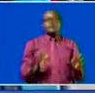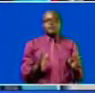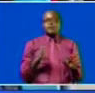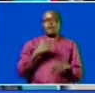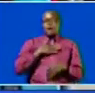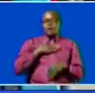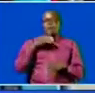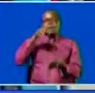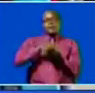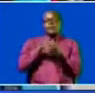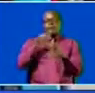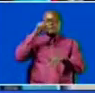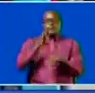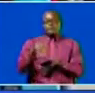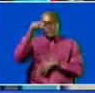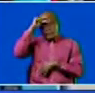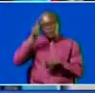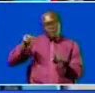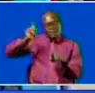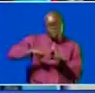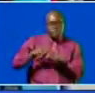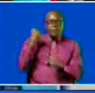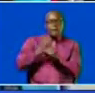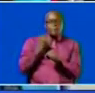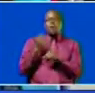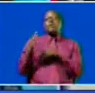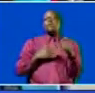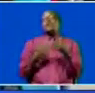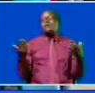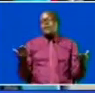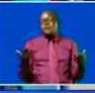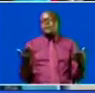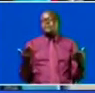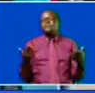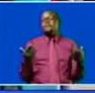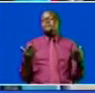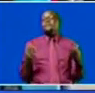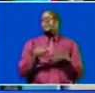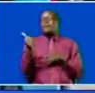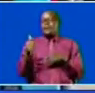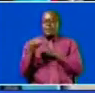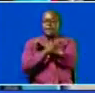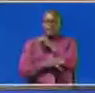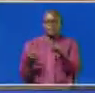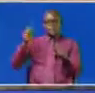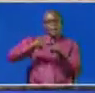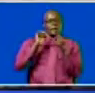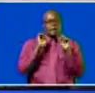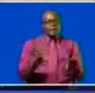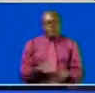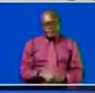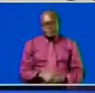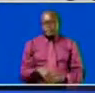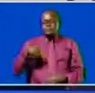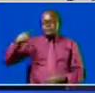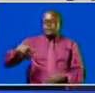when government increases any kind of cost, labor or whatever, then, you know, the other countries have not increased that. Even as the